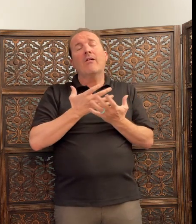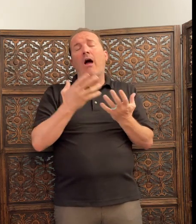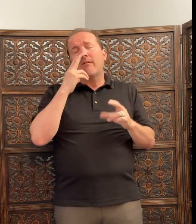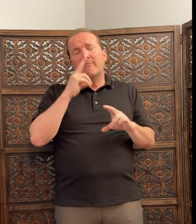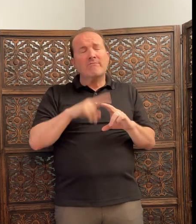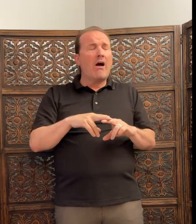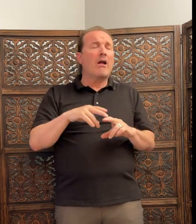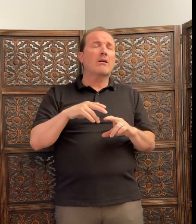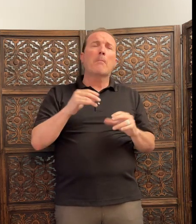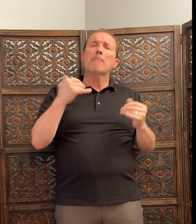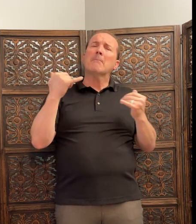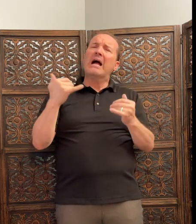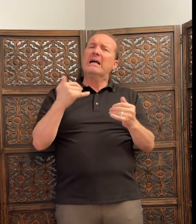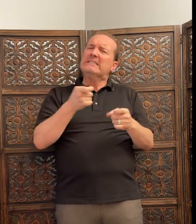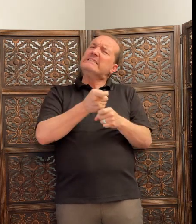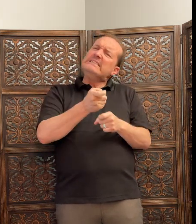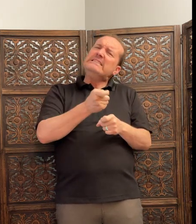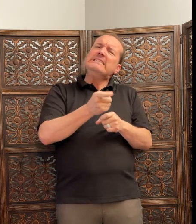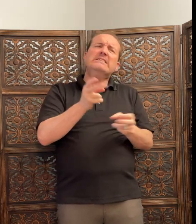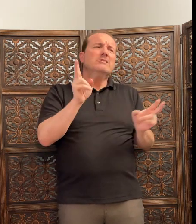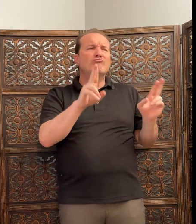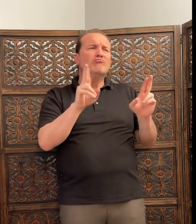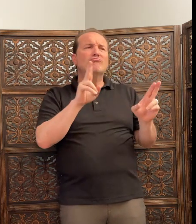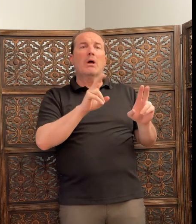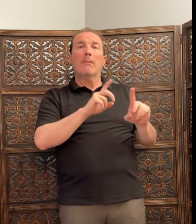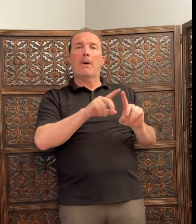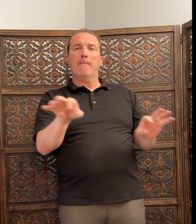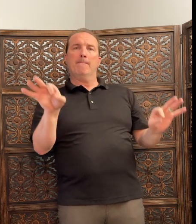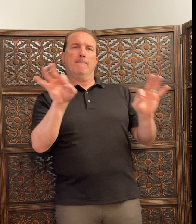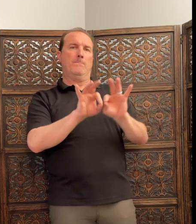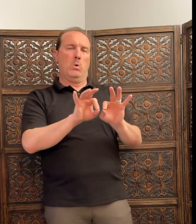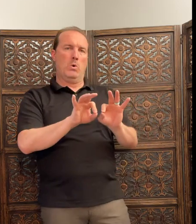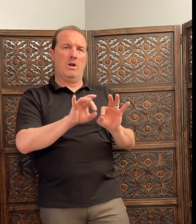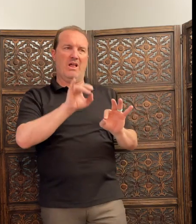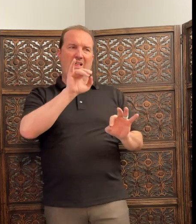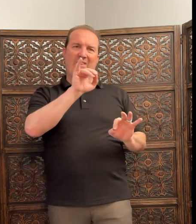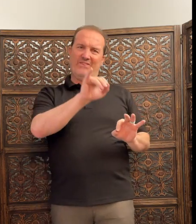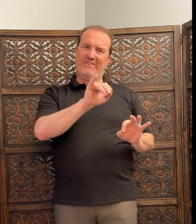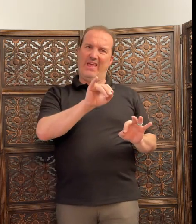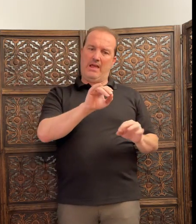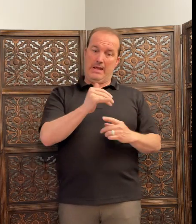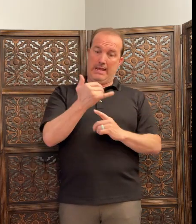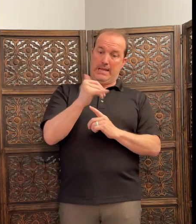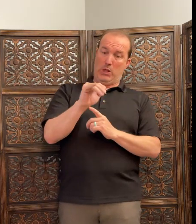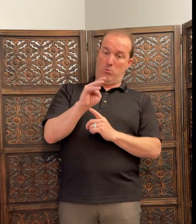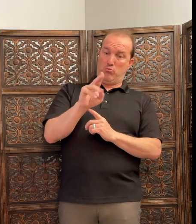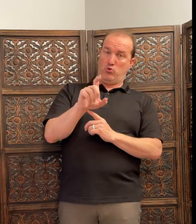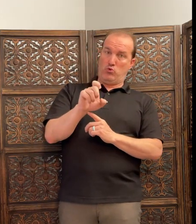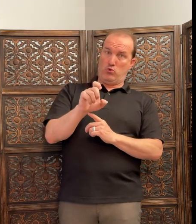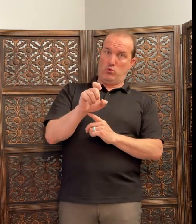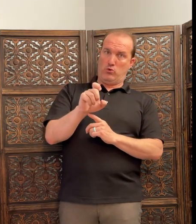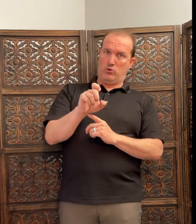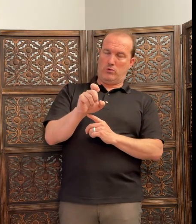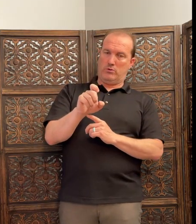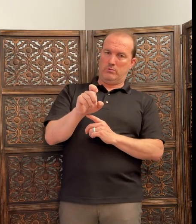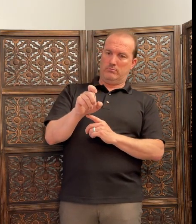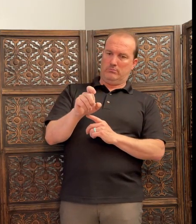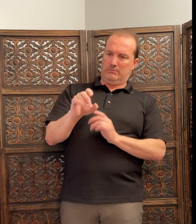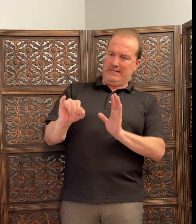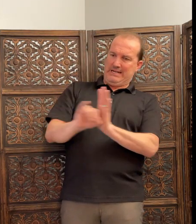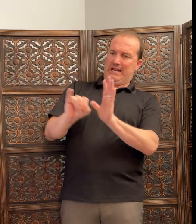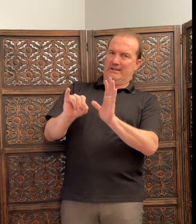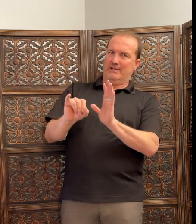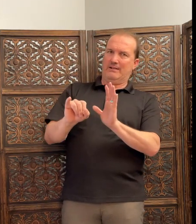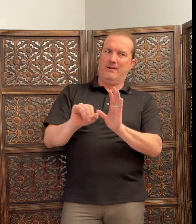is full of fun and good playful teasing. It's also an important moment that helps define who the yellow mule is and who